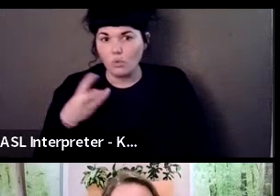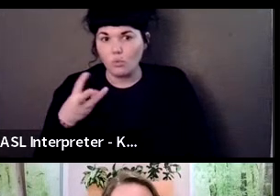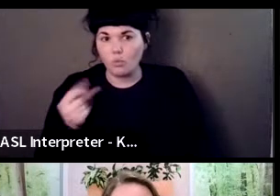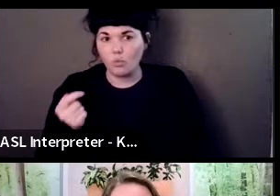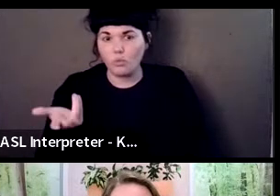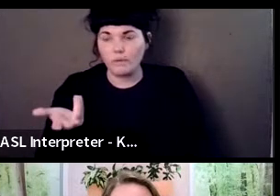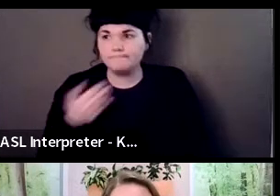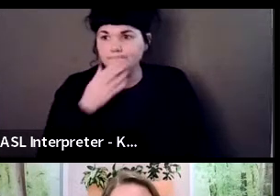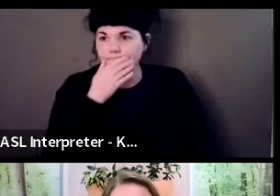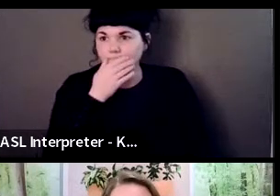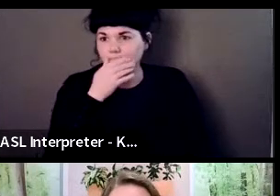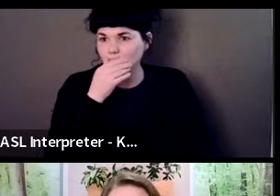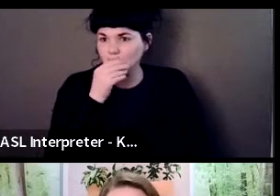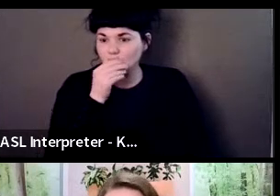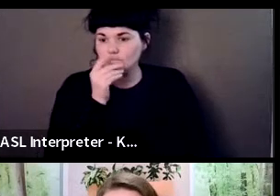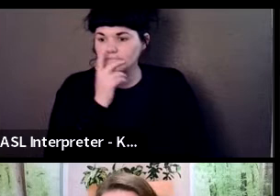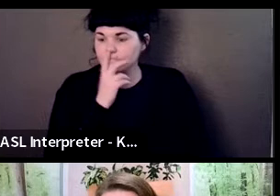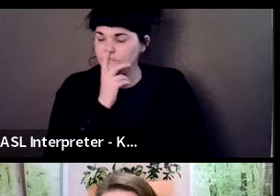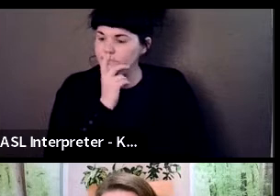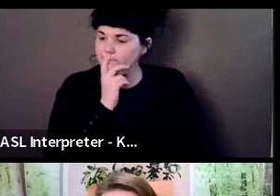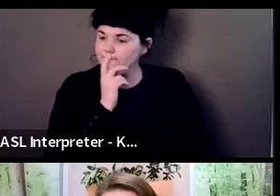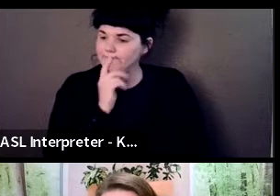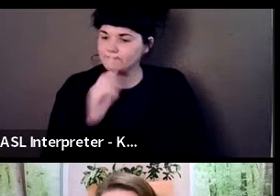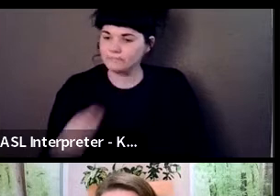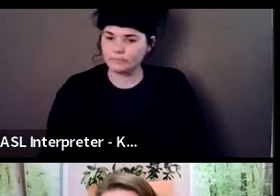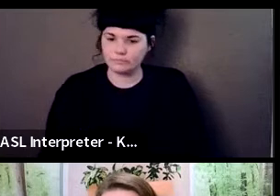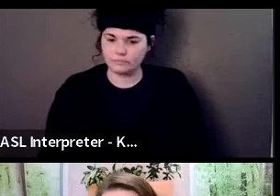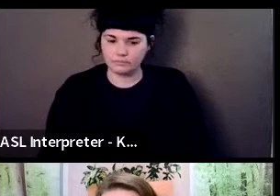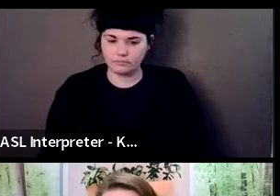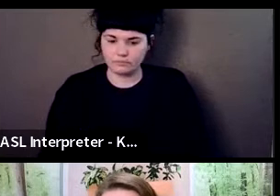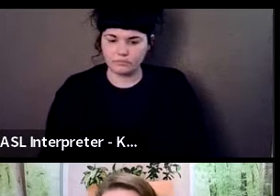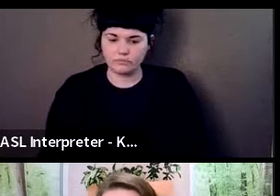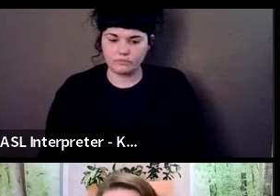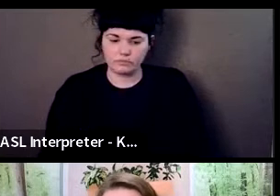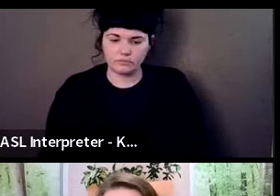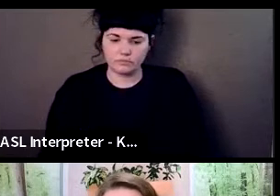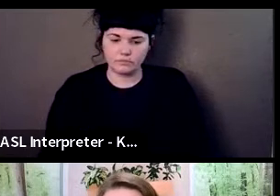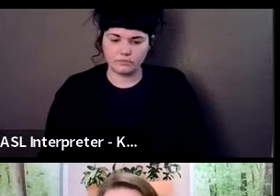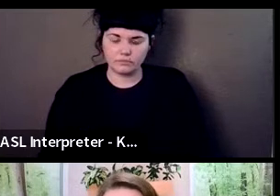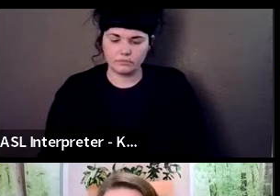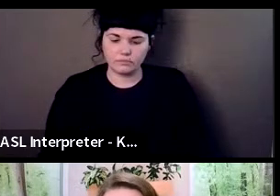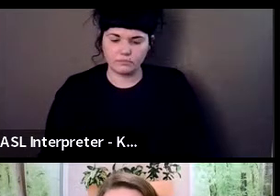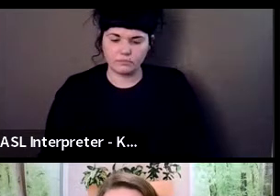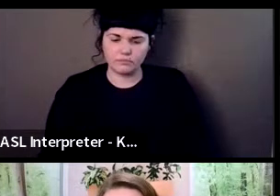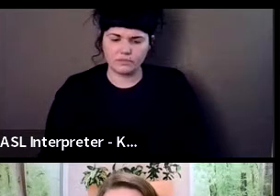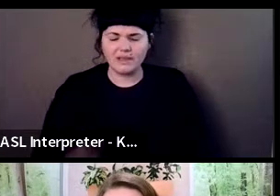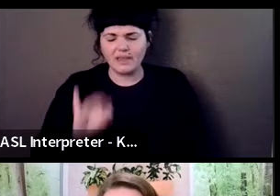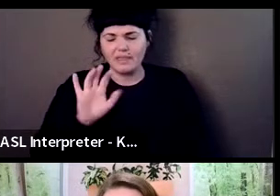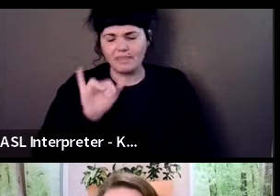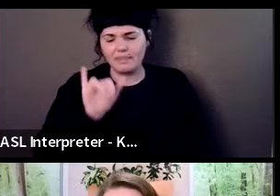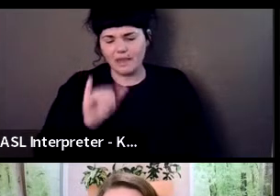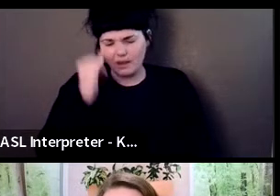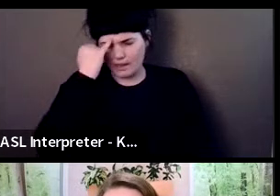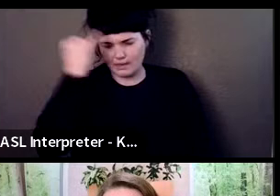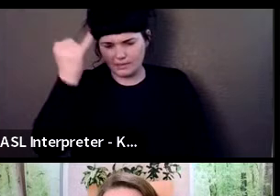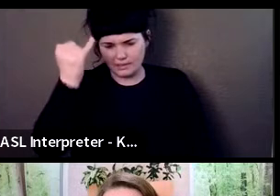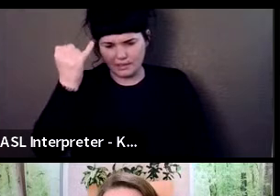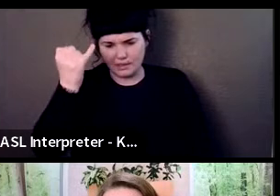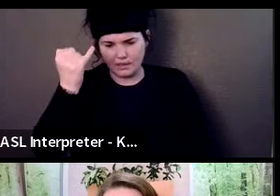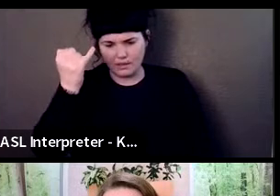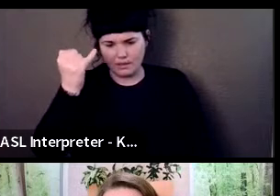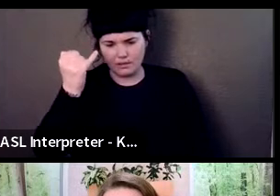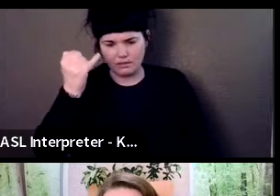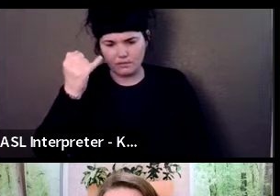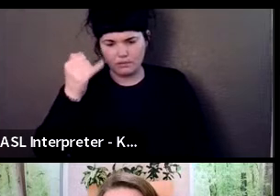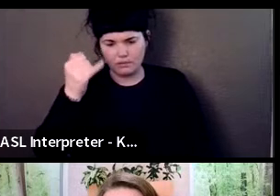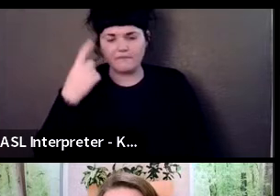The idea of issuing a motion to stop our pay on after X amount of days and then